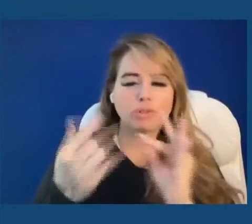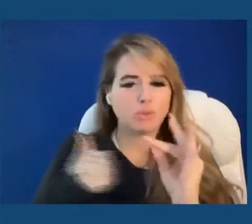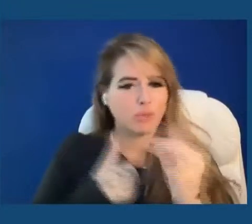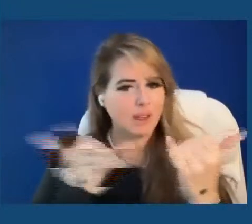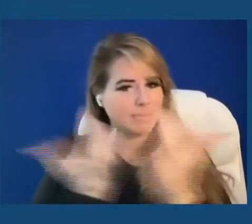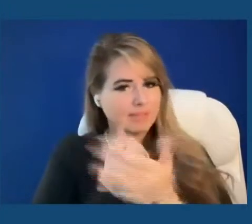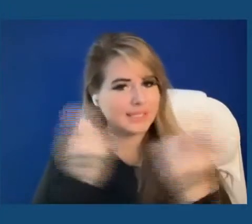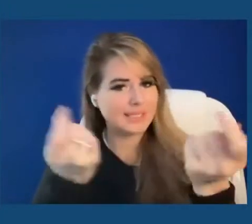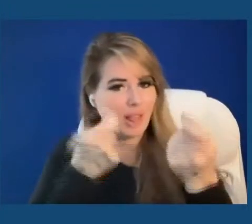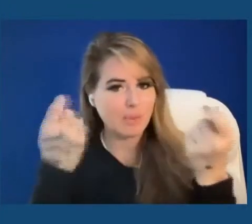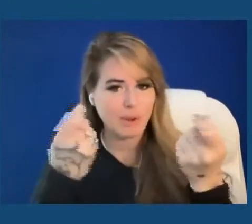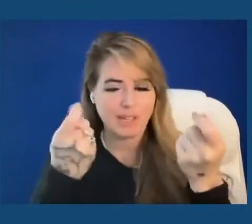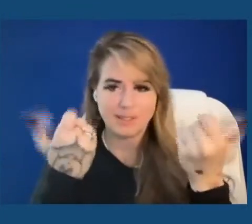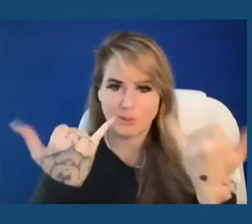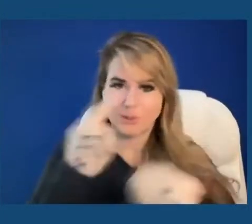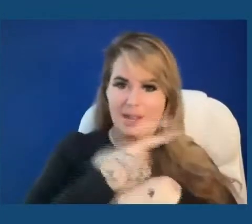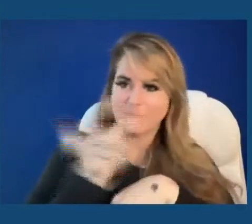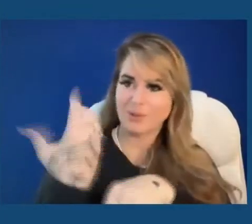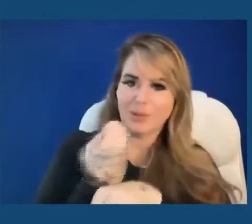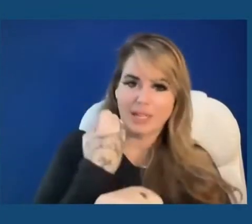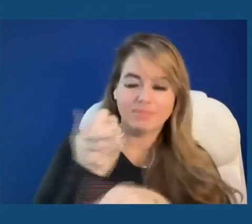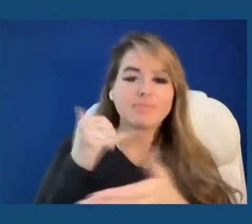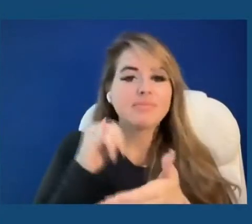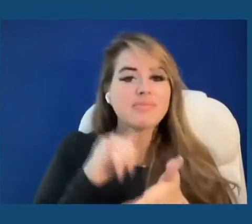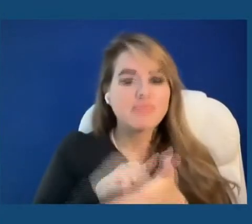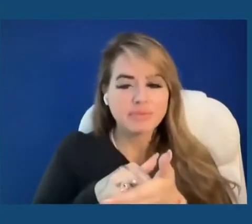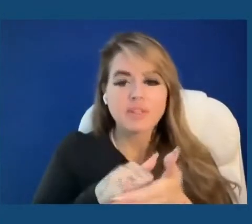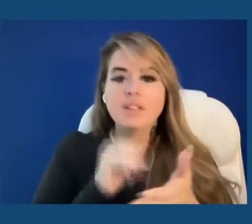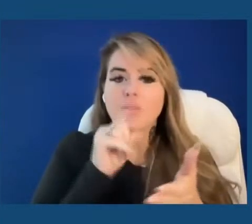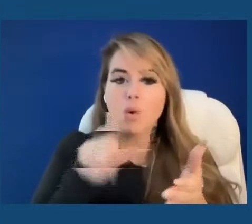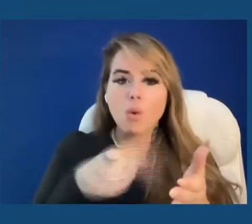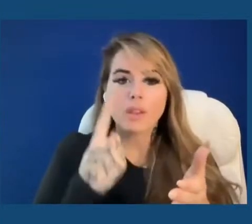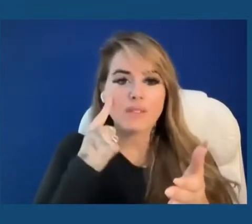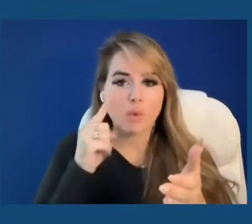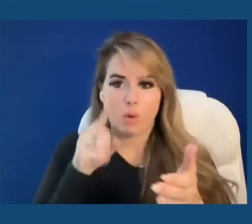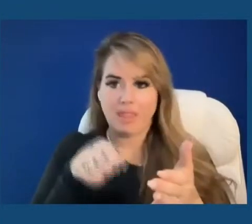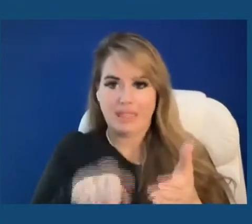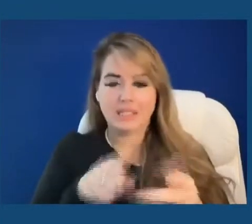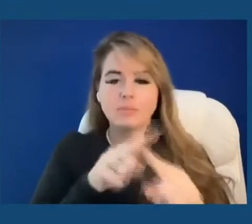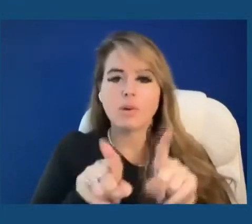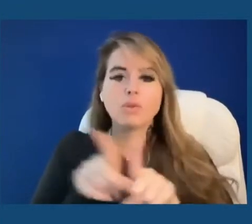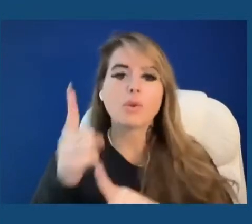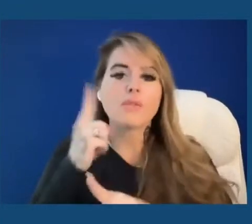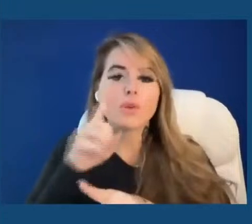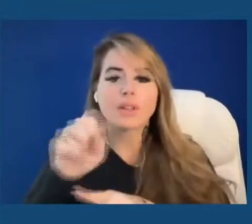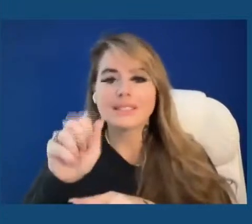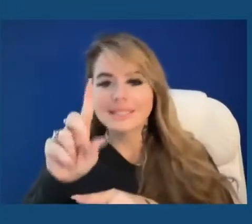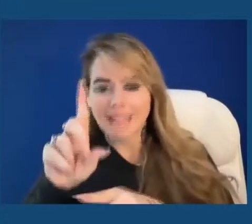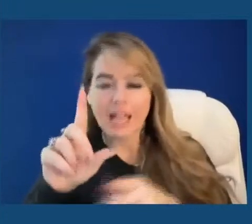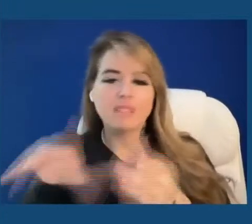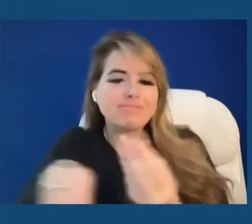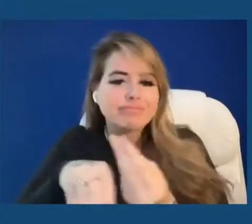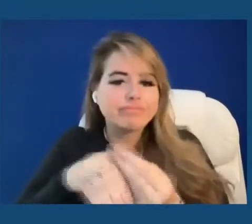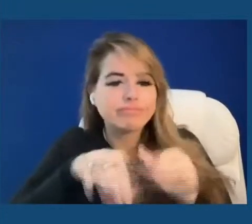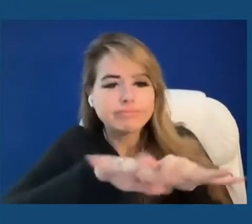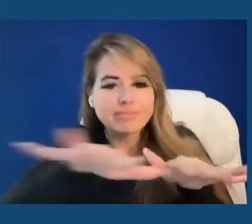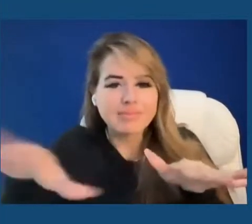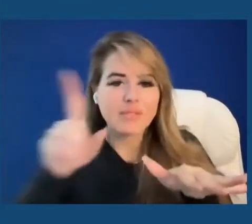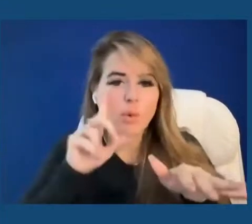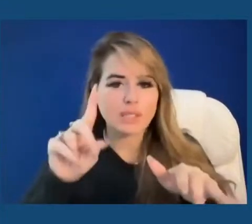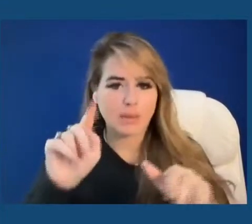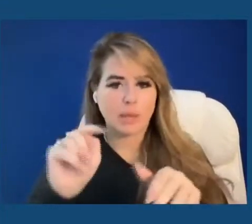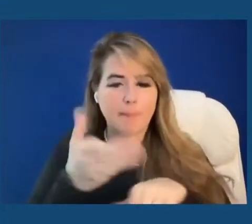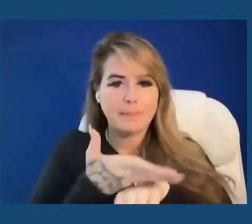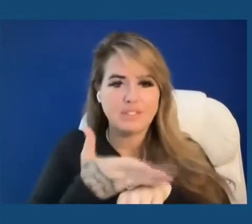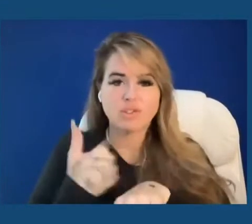great win, which is in addition to FIM's massive sand replenishment of our downtown beaches this spring. CCM calls